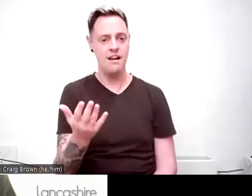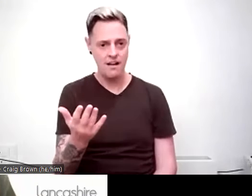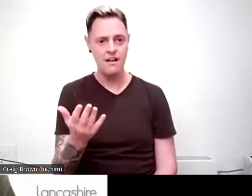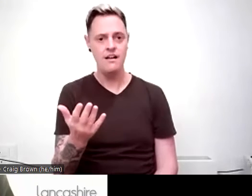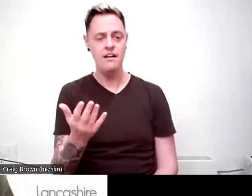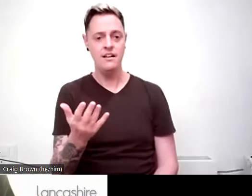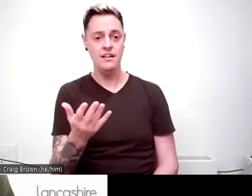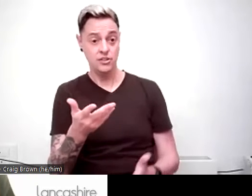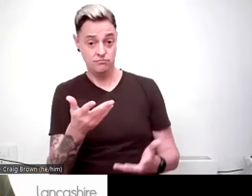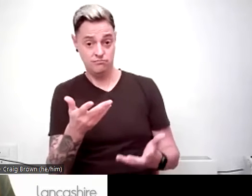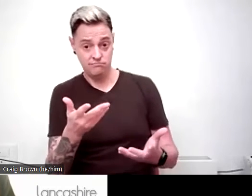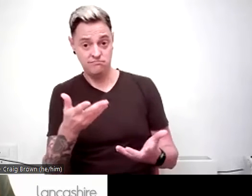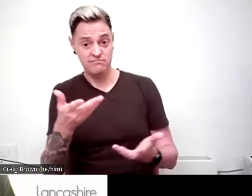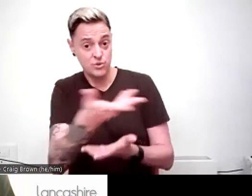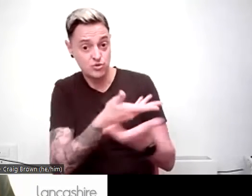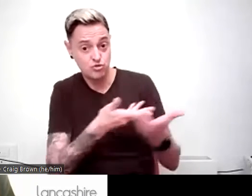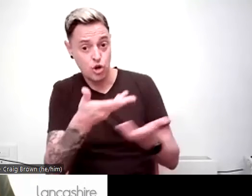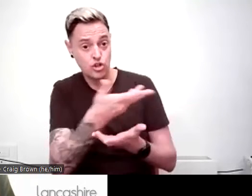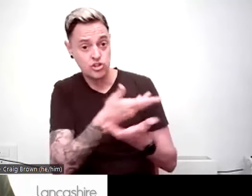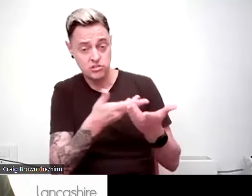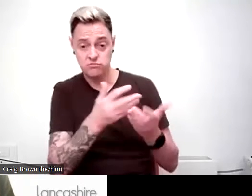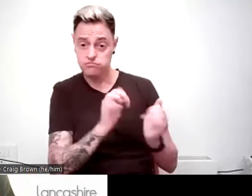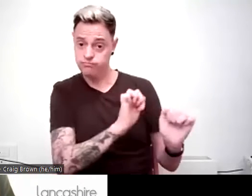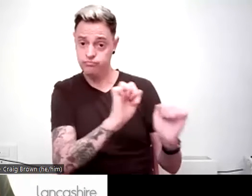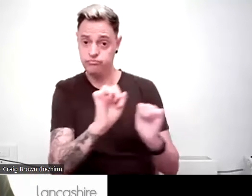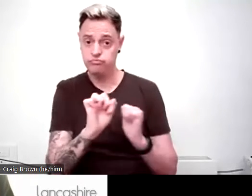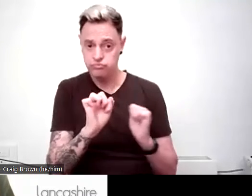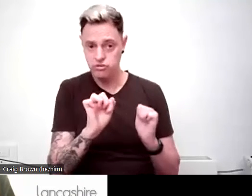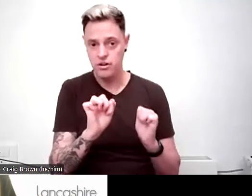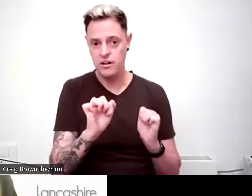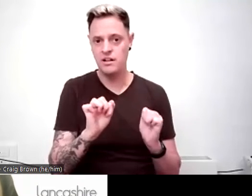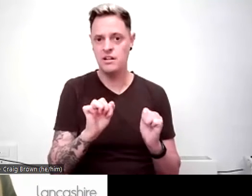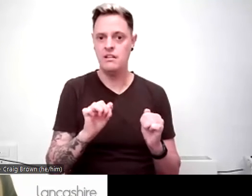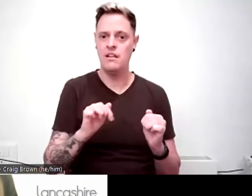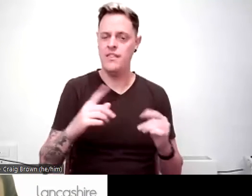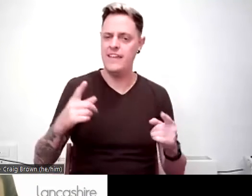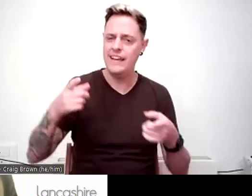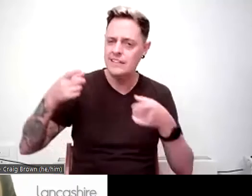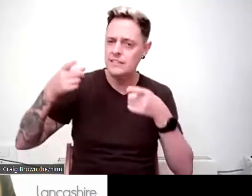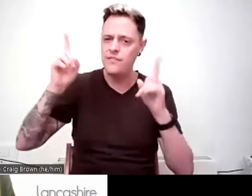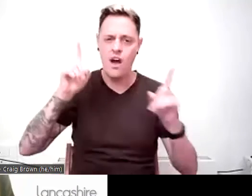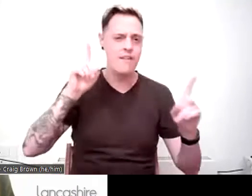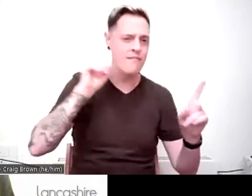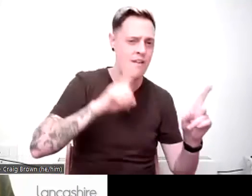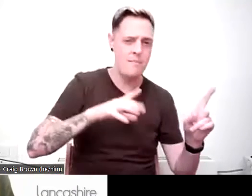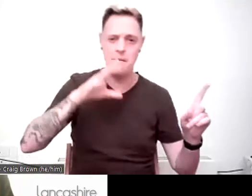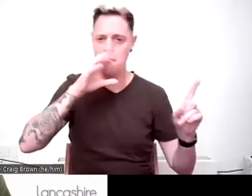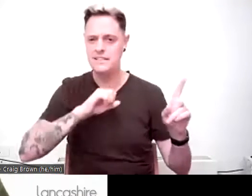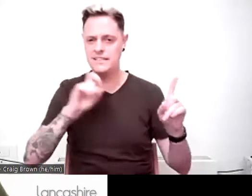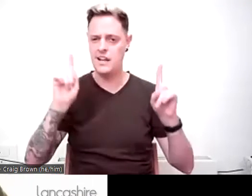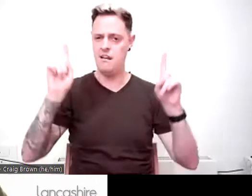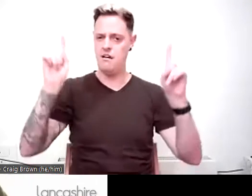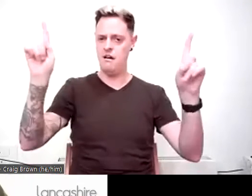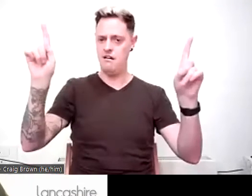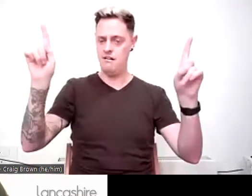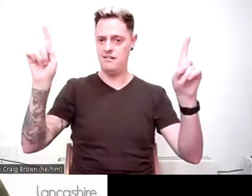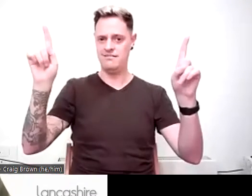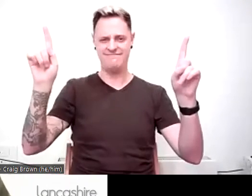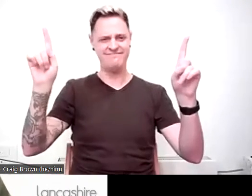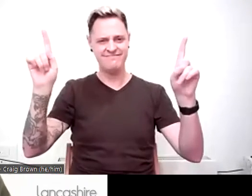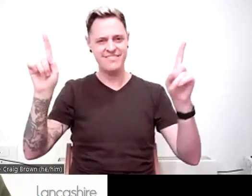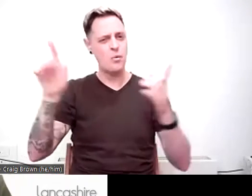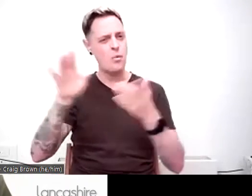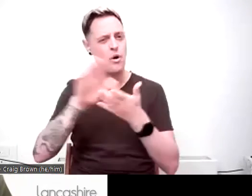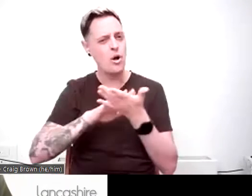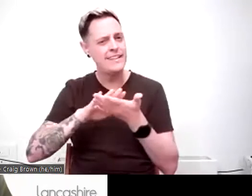discussing the divine feminine, divine masculine, knowing where that comes from and understanding what context